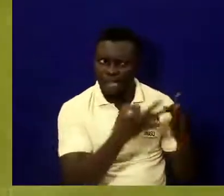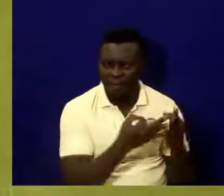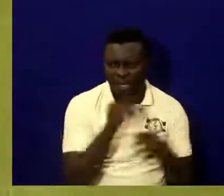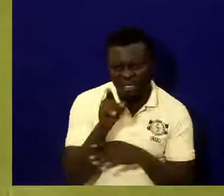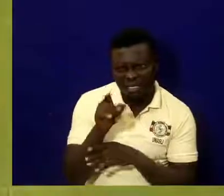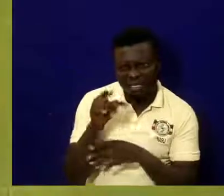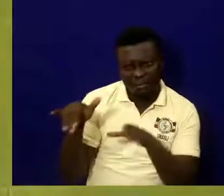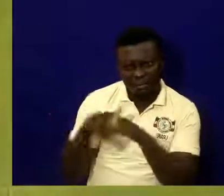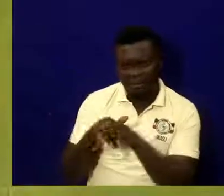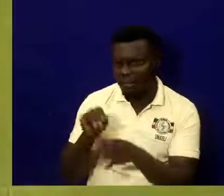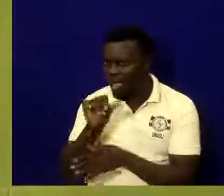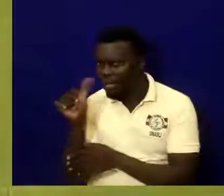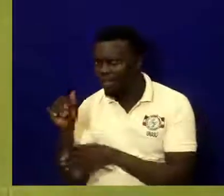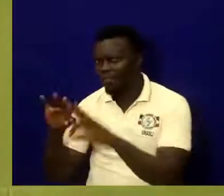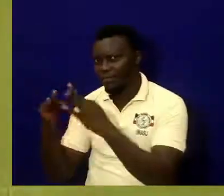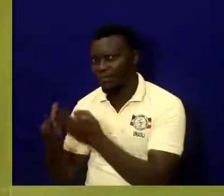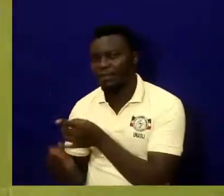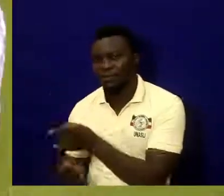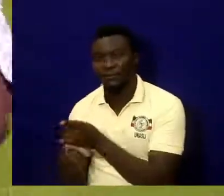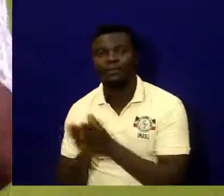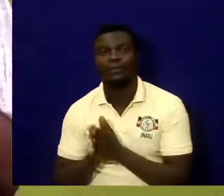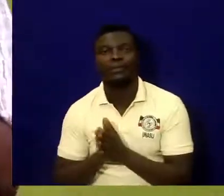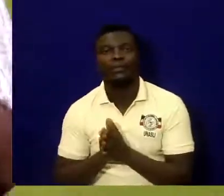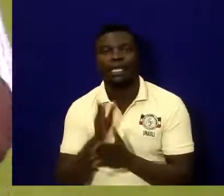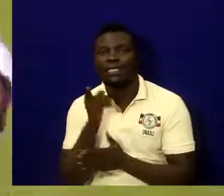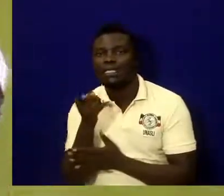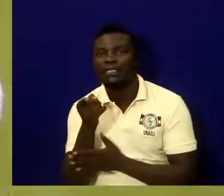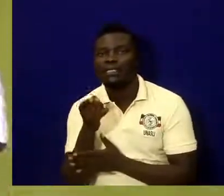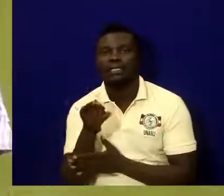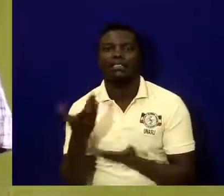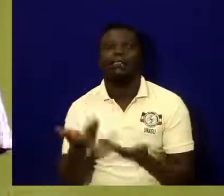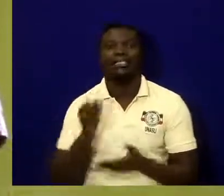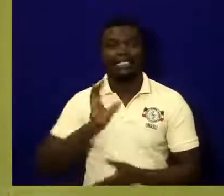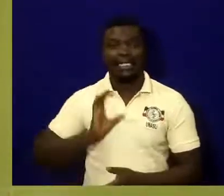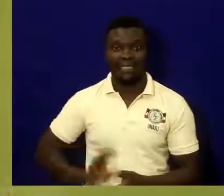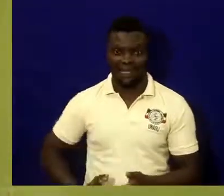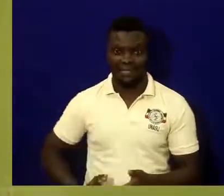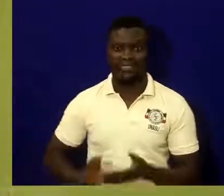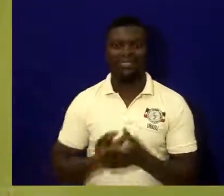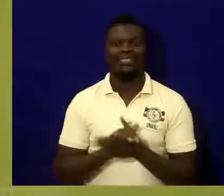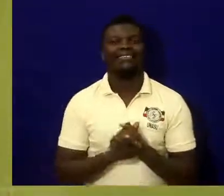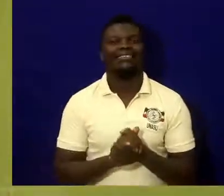this one belongs to another family. These are features.